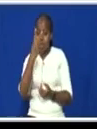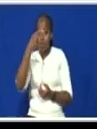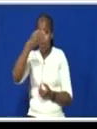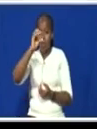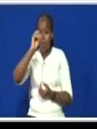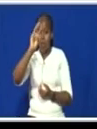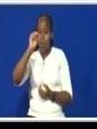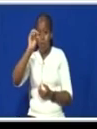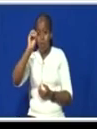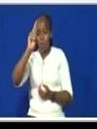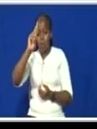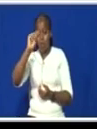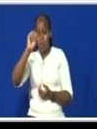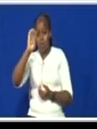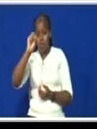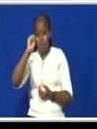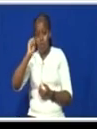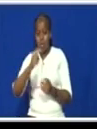is